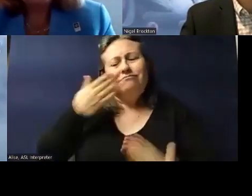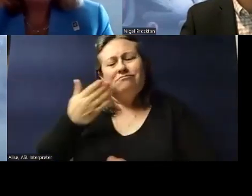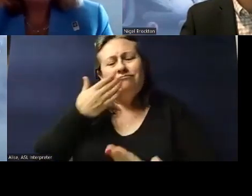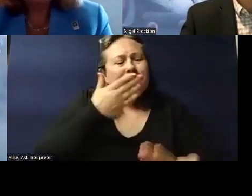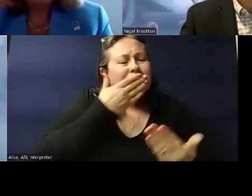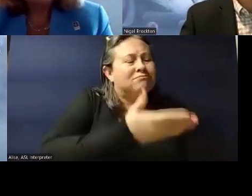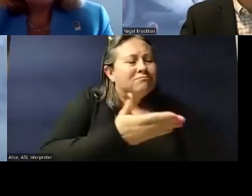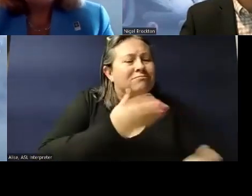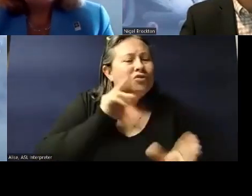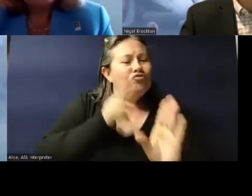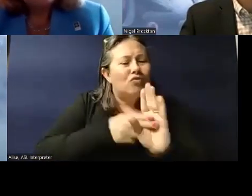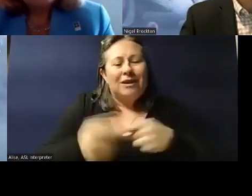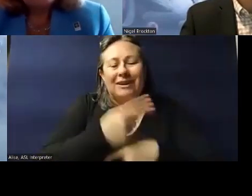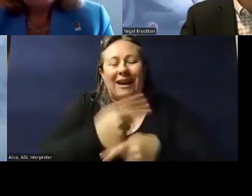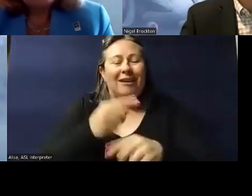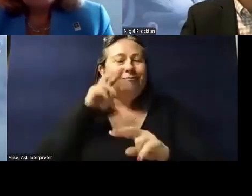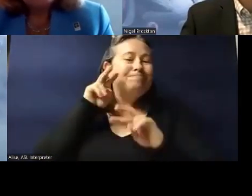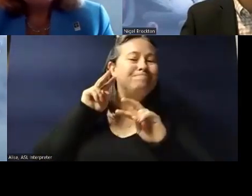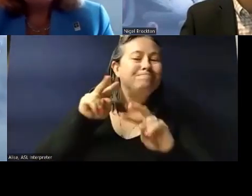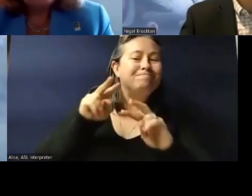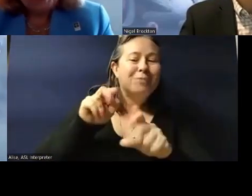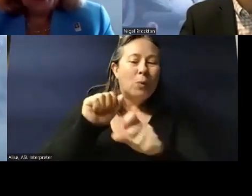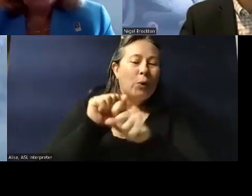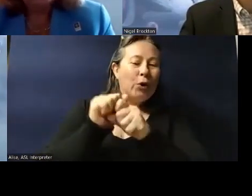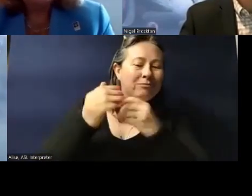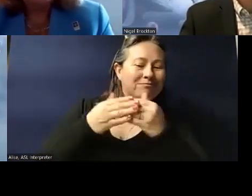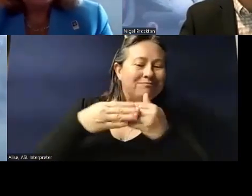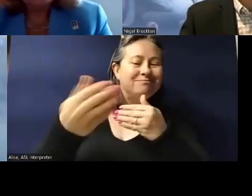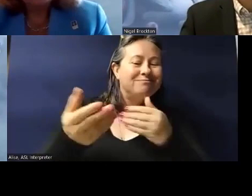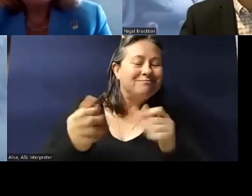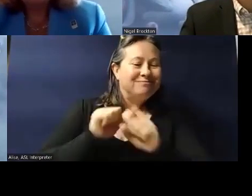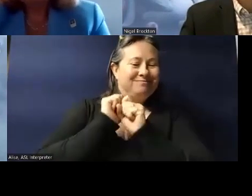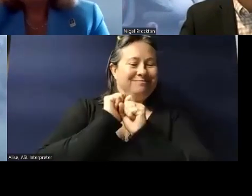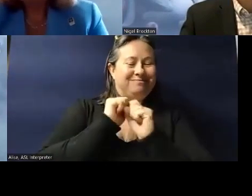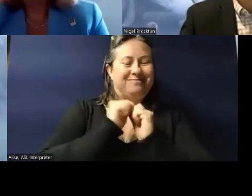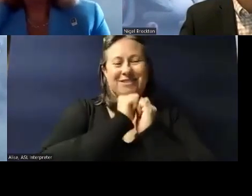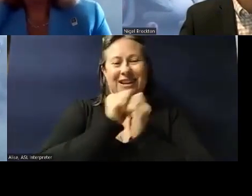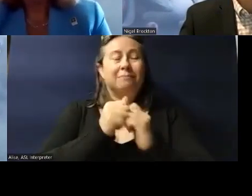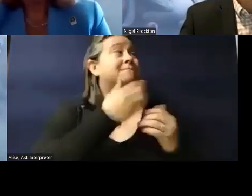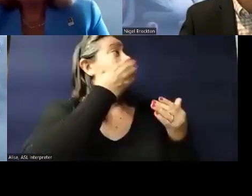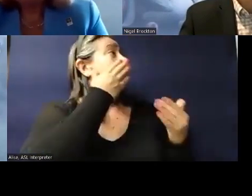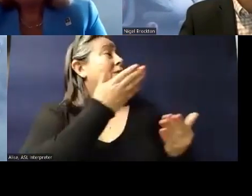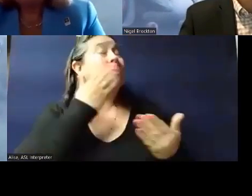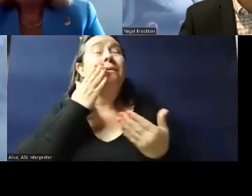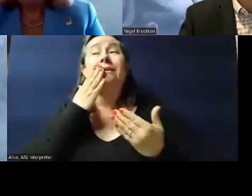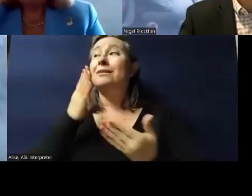today. And I look forward to working with you going forward. Thank you. Thank you.